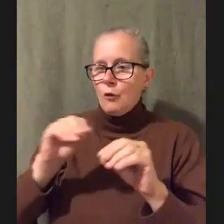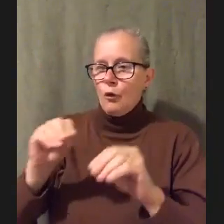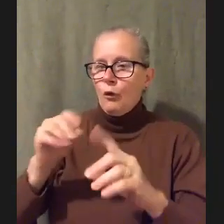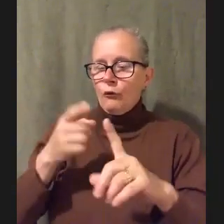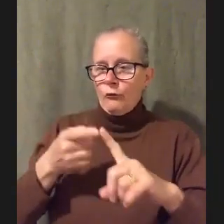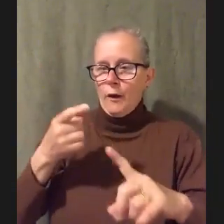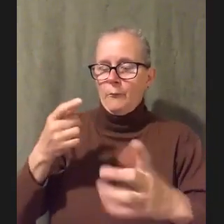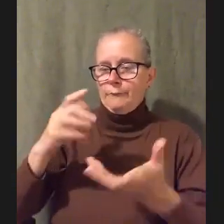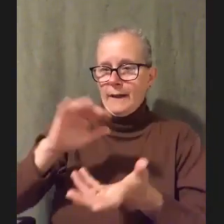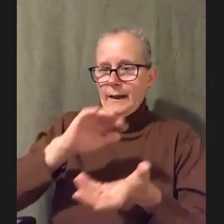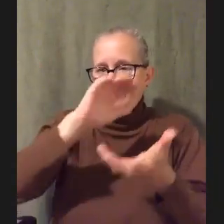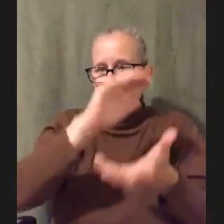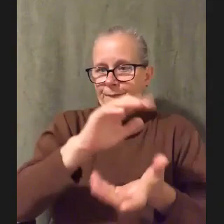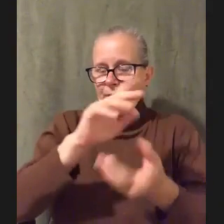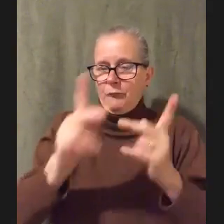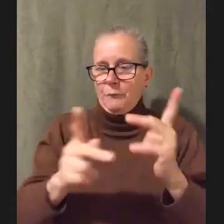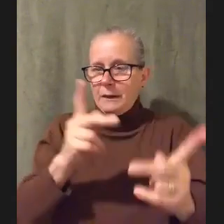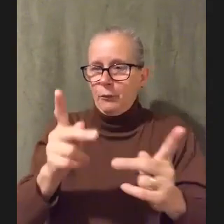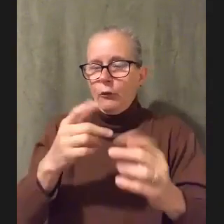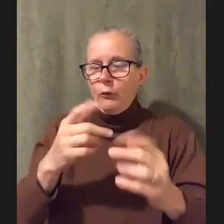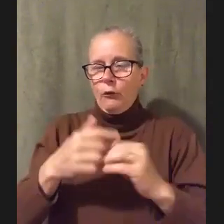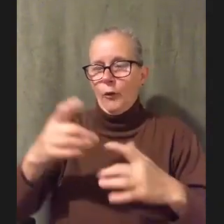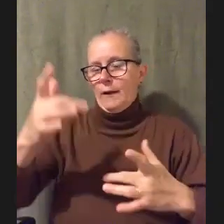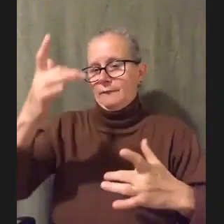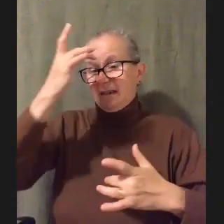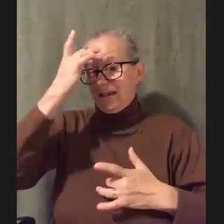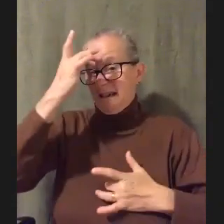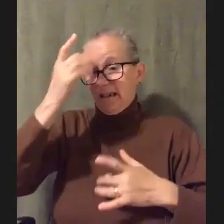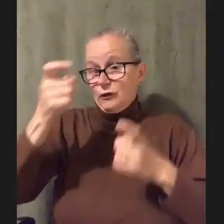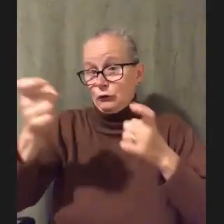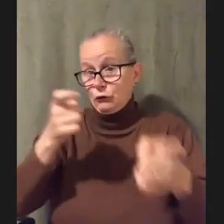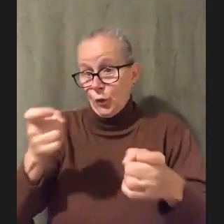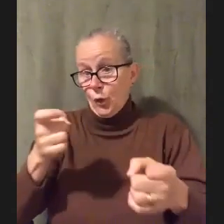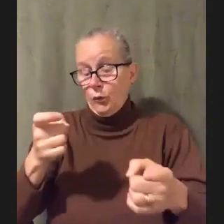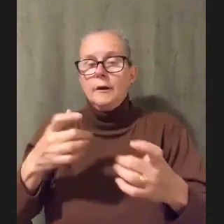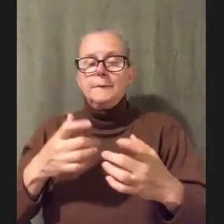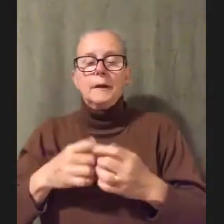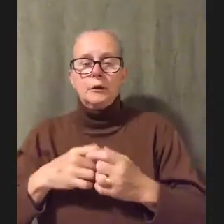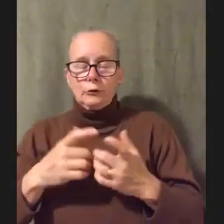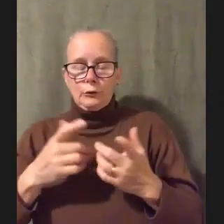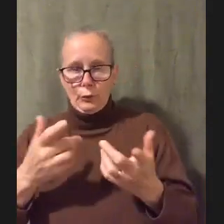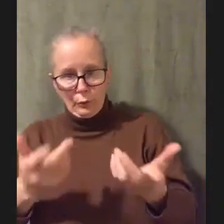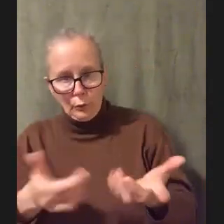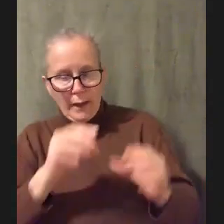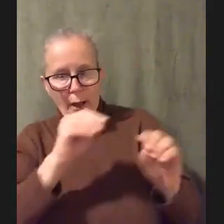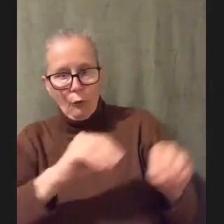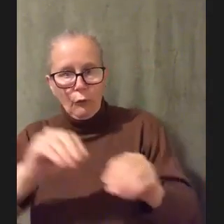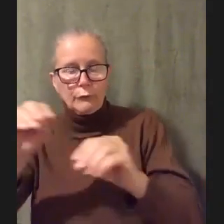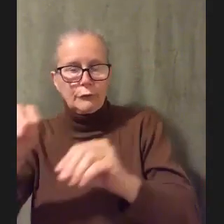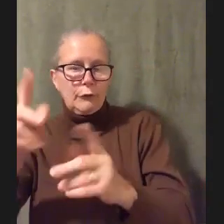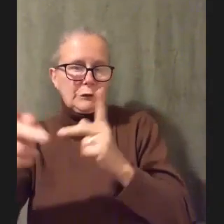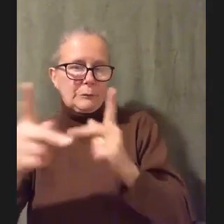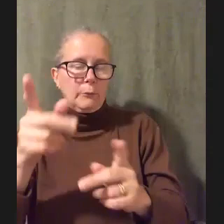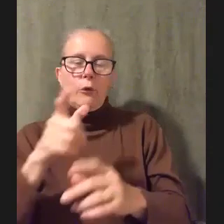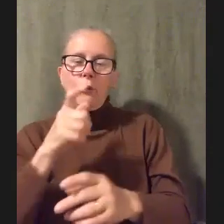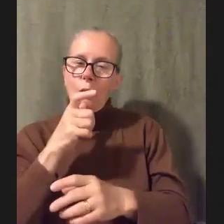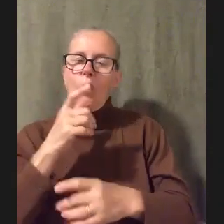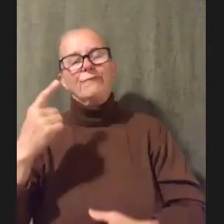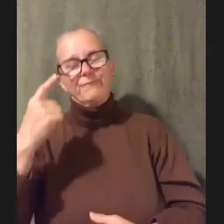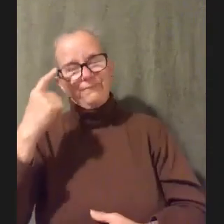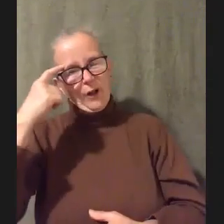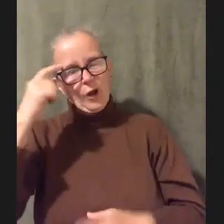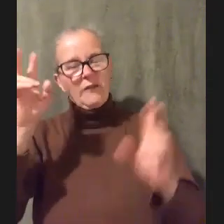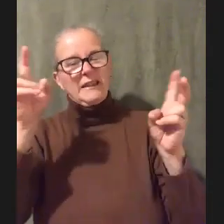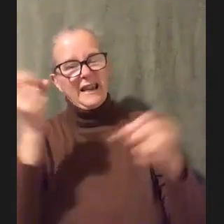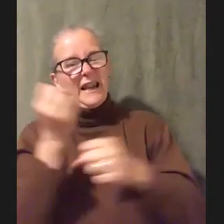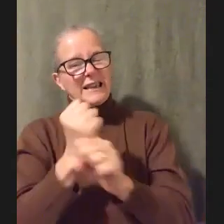pile of people of disease control concern to those who are considered safe and